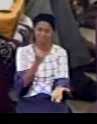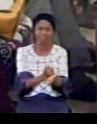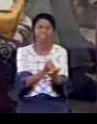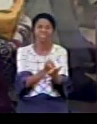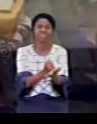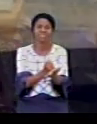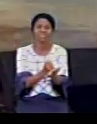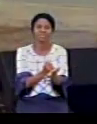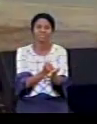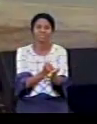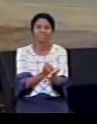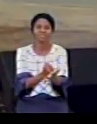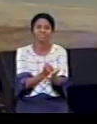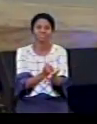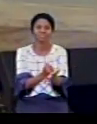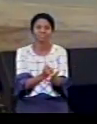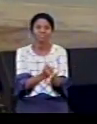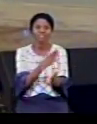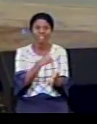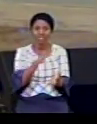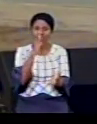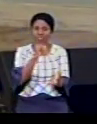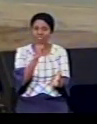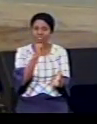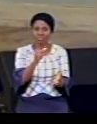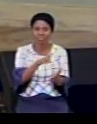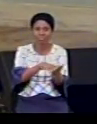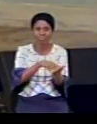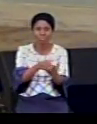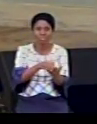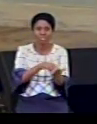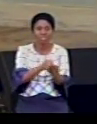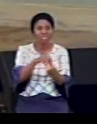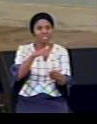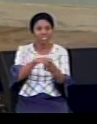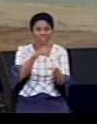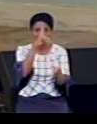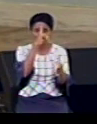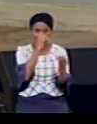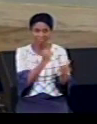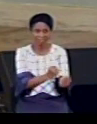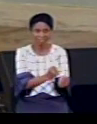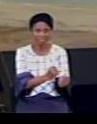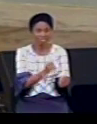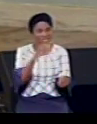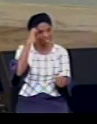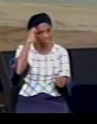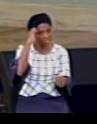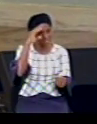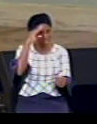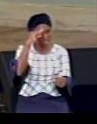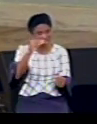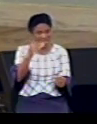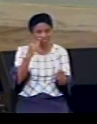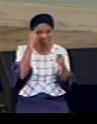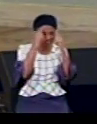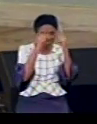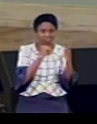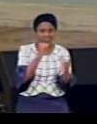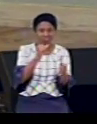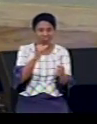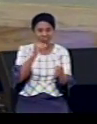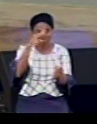And being not weak in faith, he considered not his own body